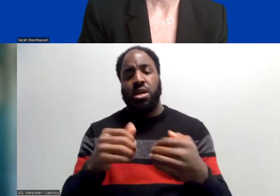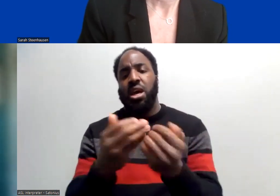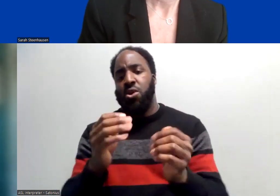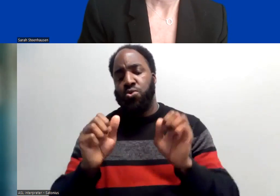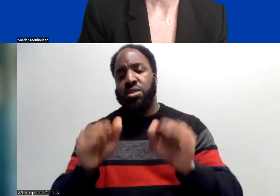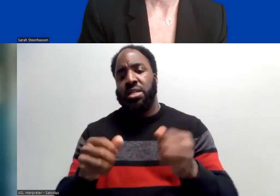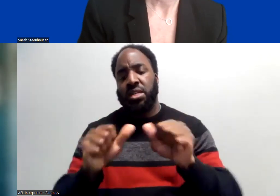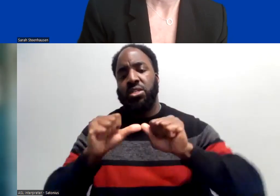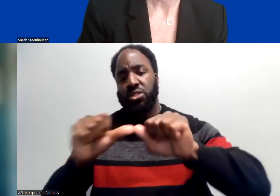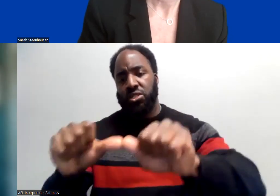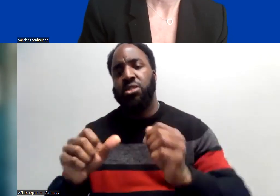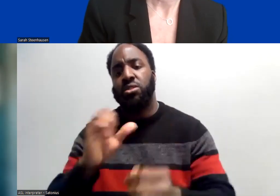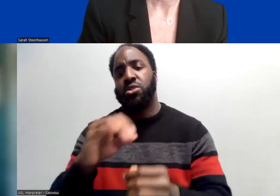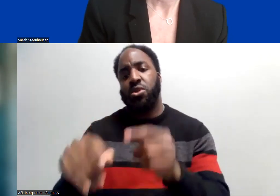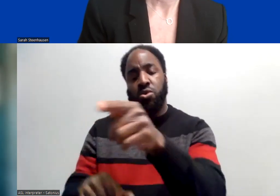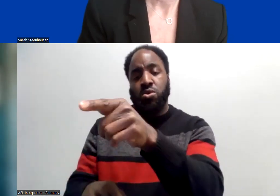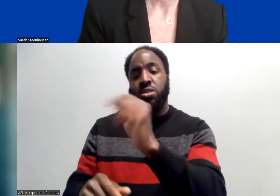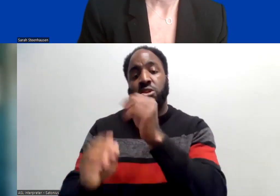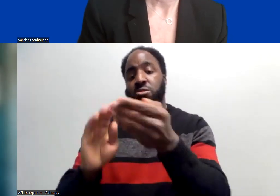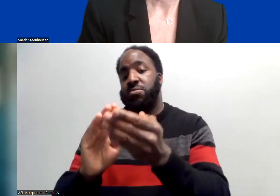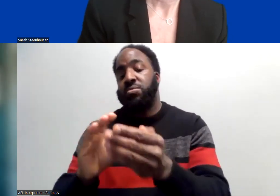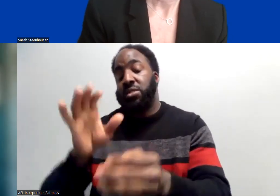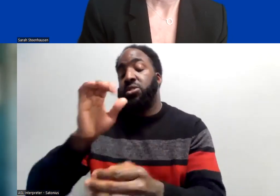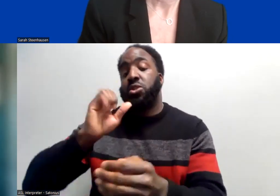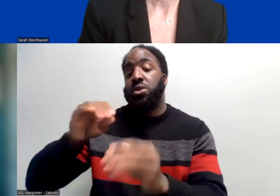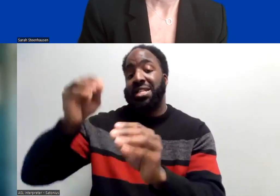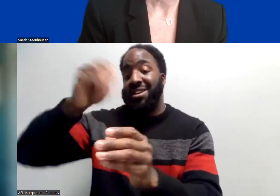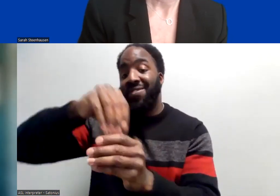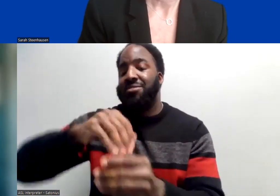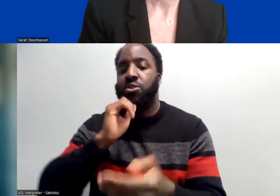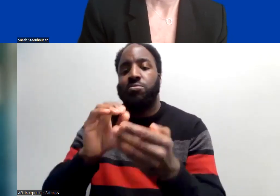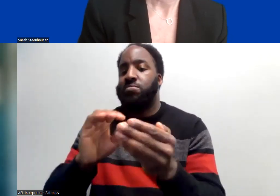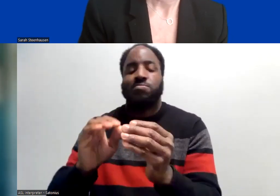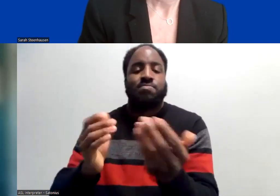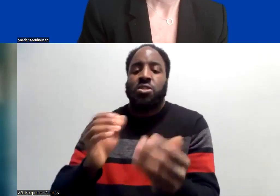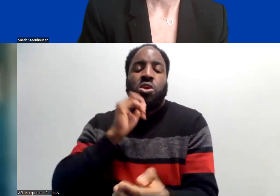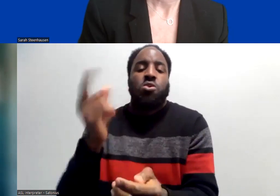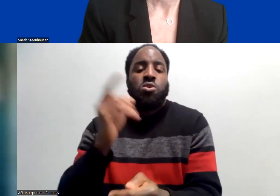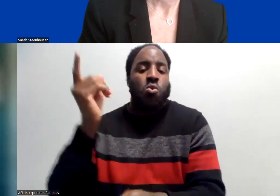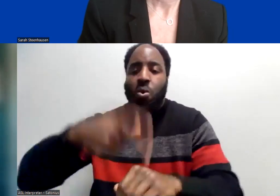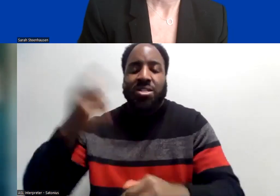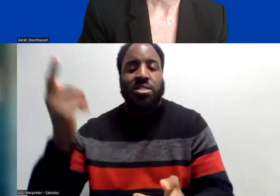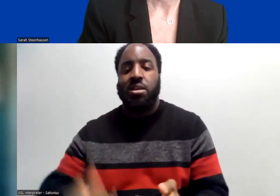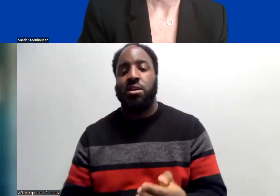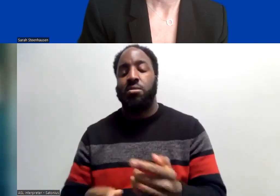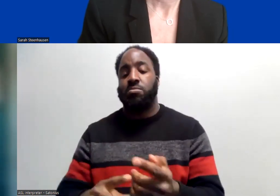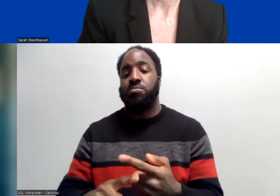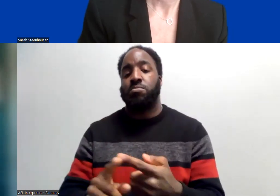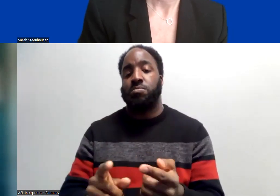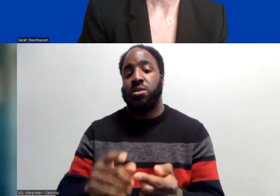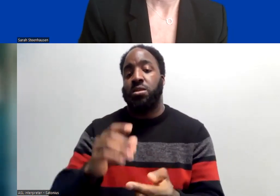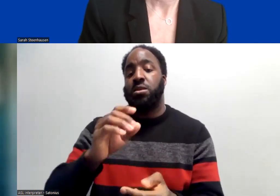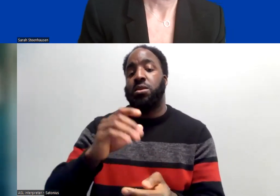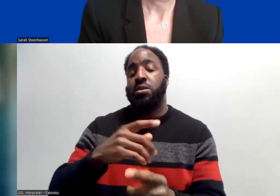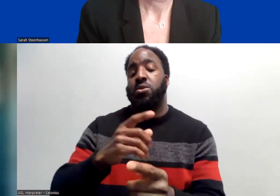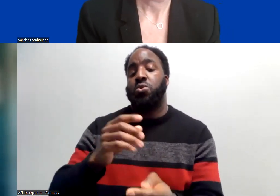so that they don't turn into one-time investments that didn't spur structural and systemic change. But